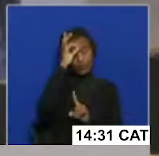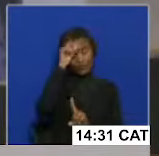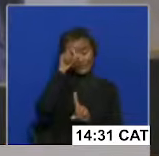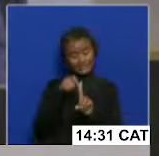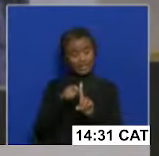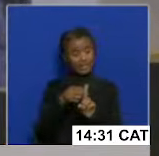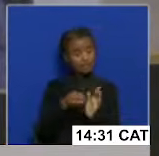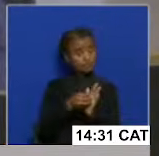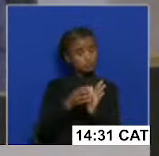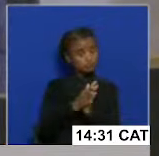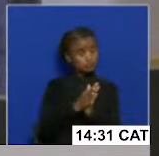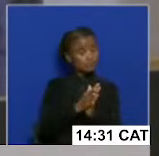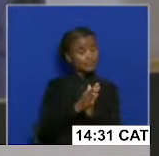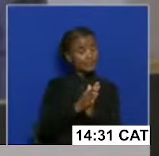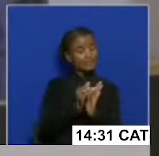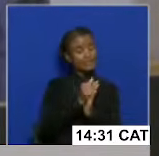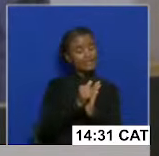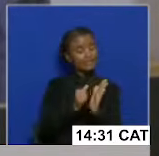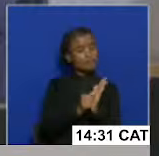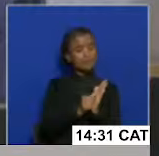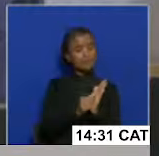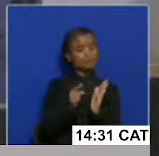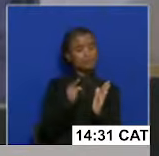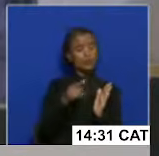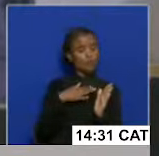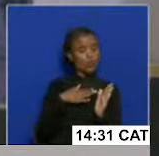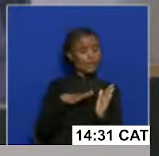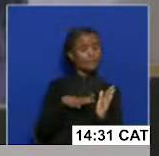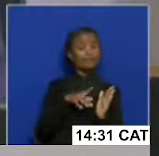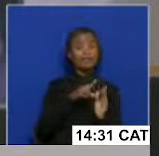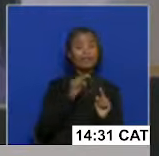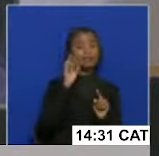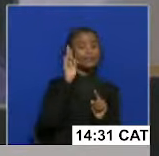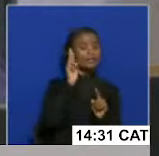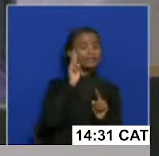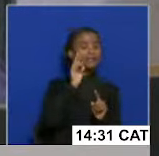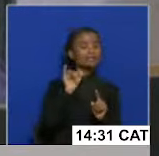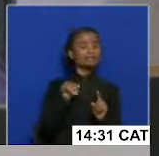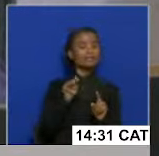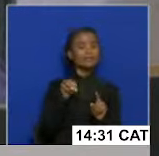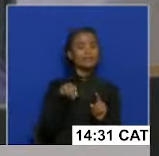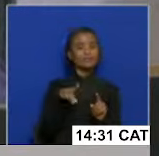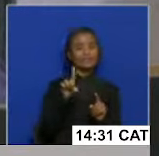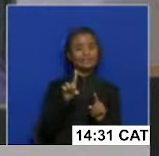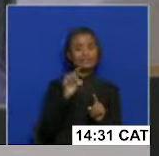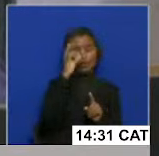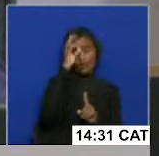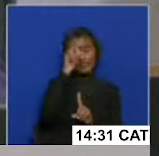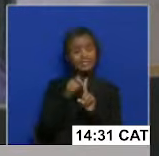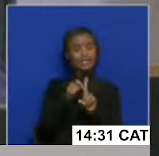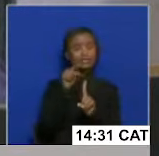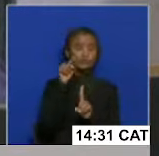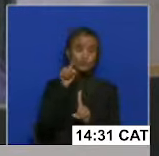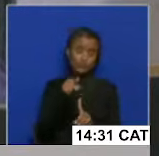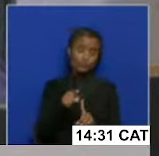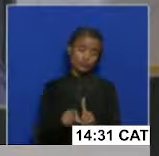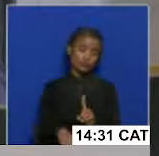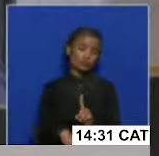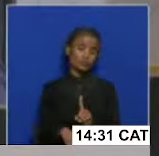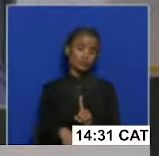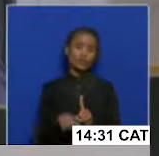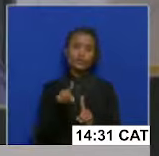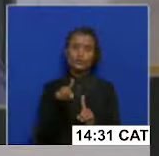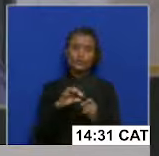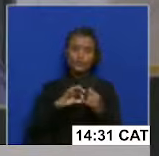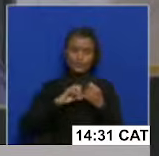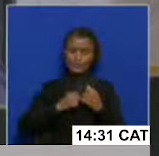was obviously you, and you've agreed that that was reference to you. You were pushing hard for a JMPD